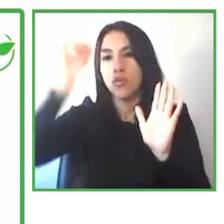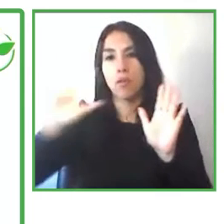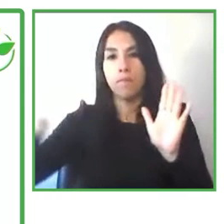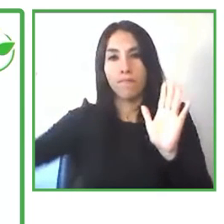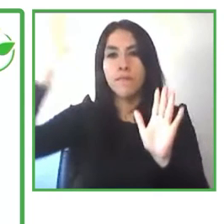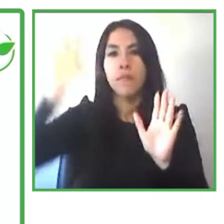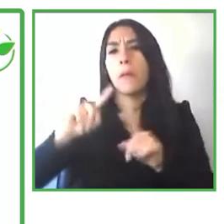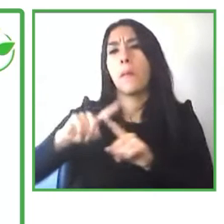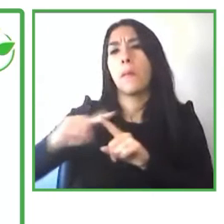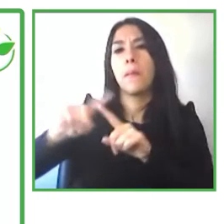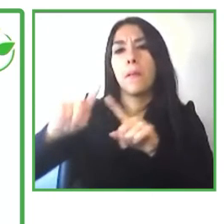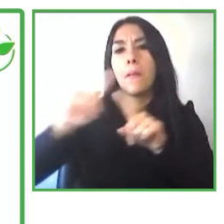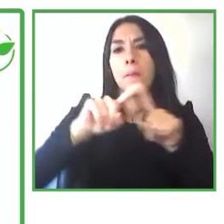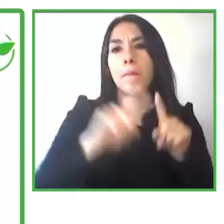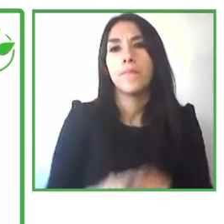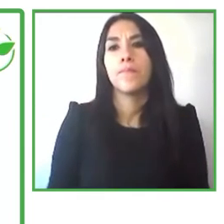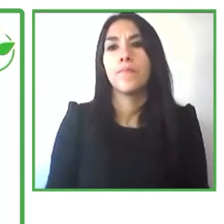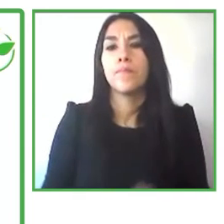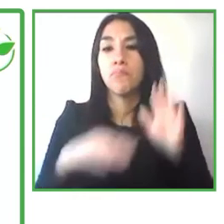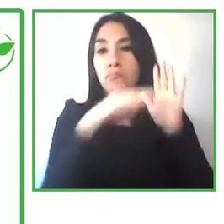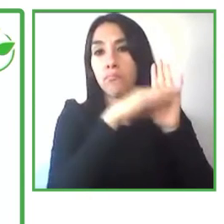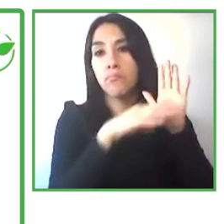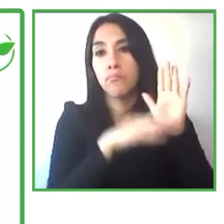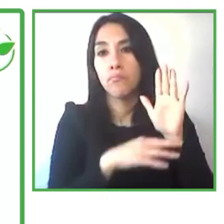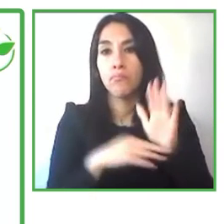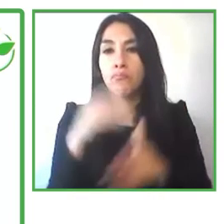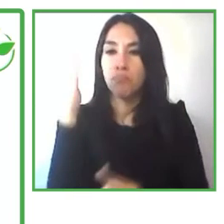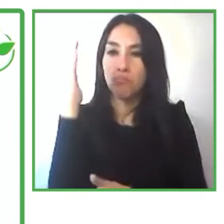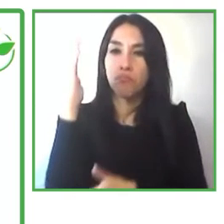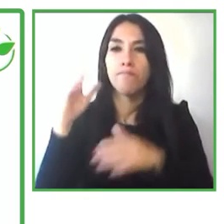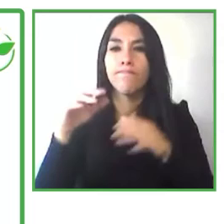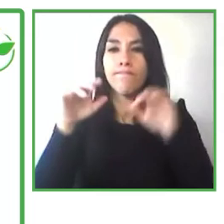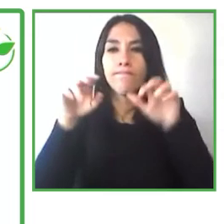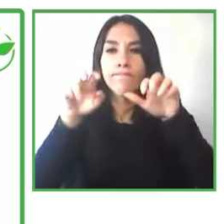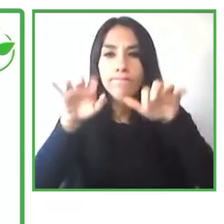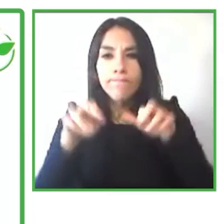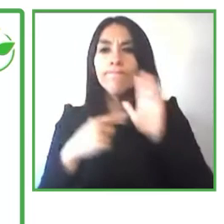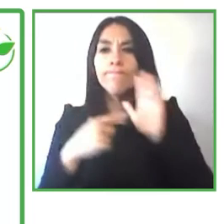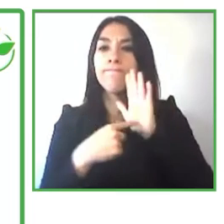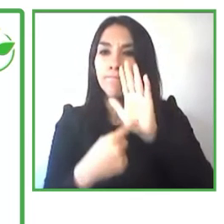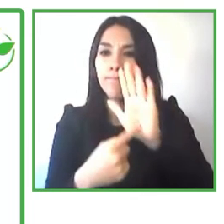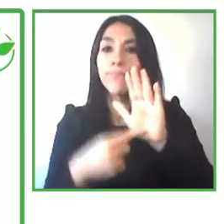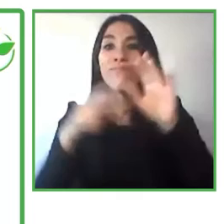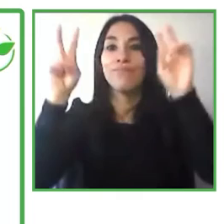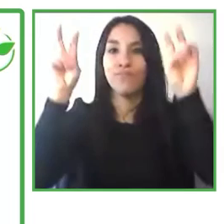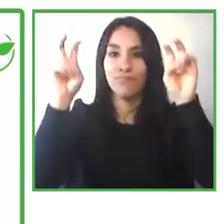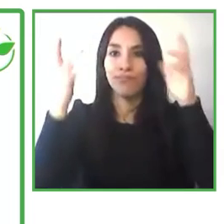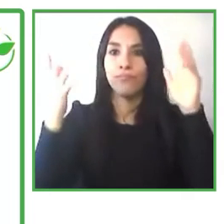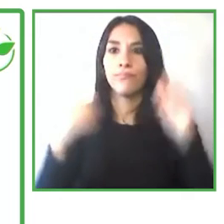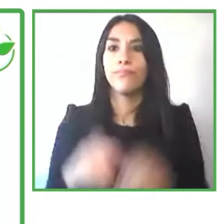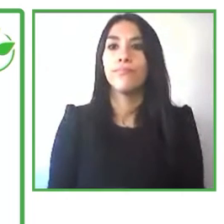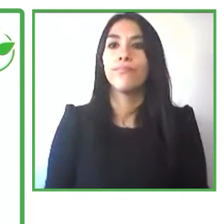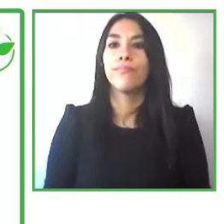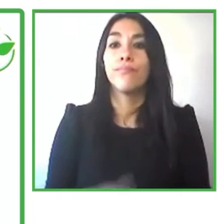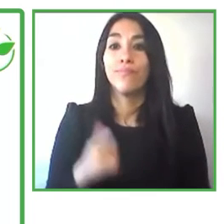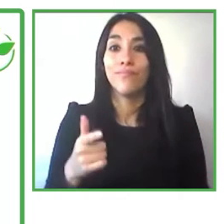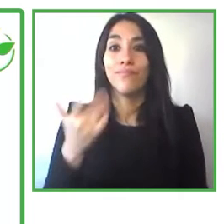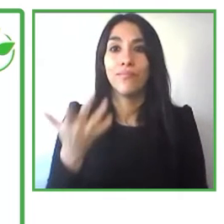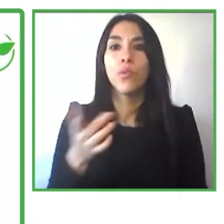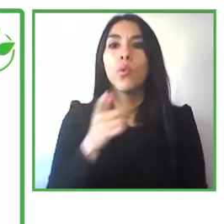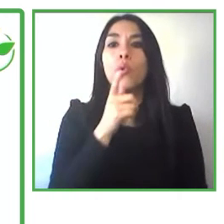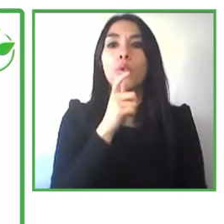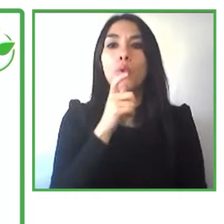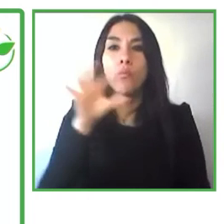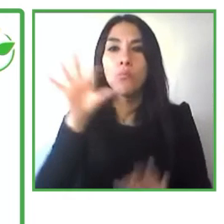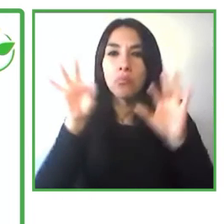what kind of topics the Global Business and Disability Network tries to address. So here, leave no one offline, engaging